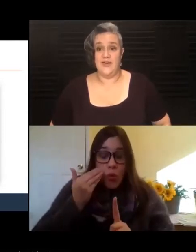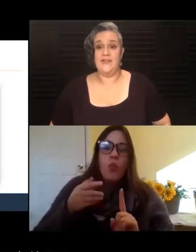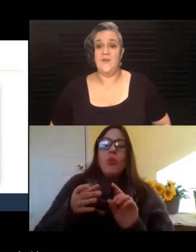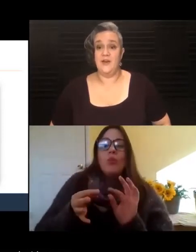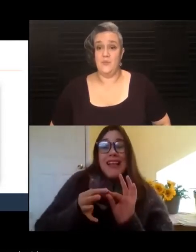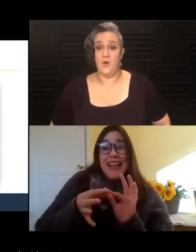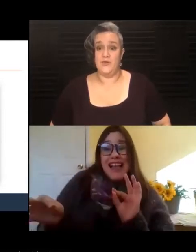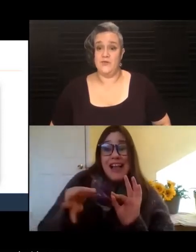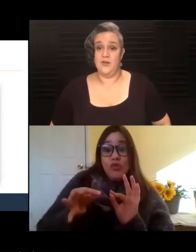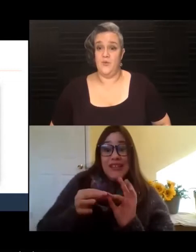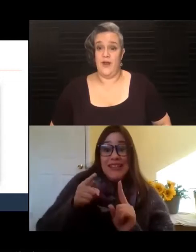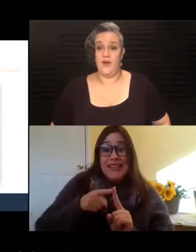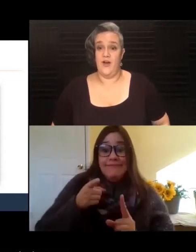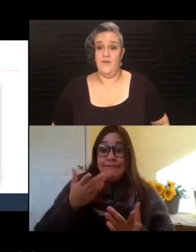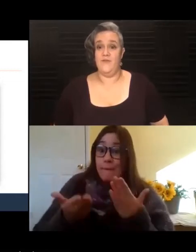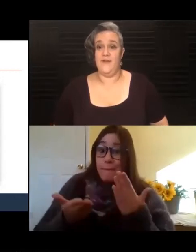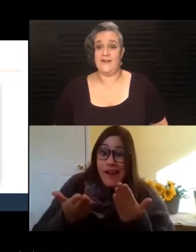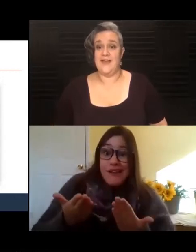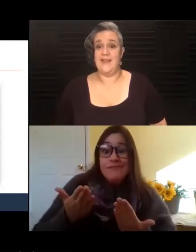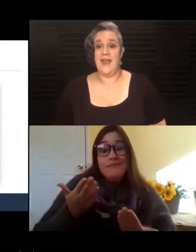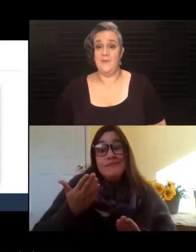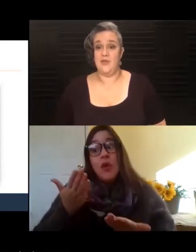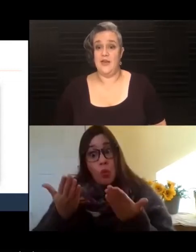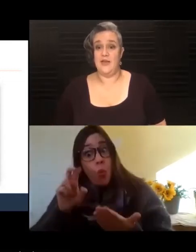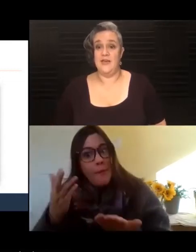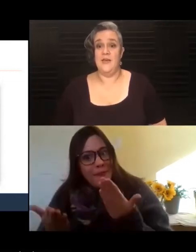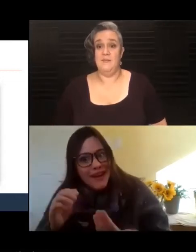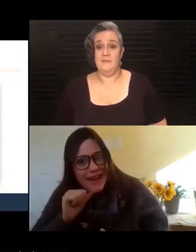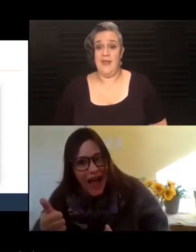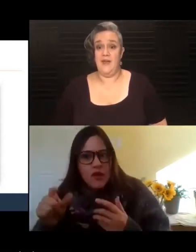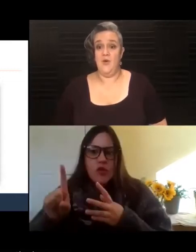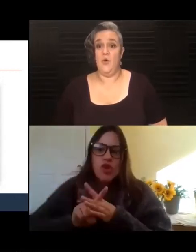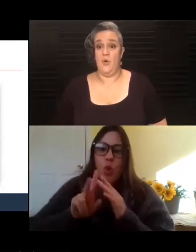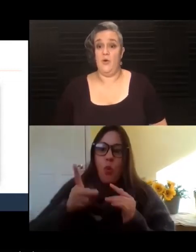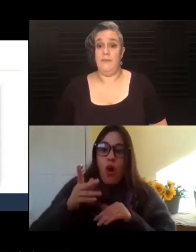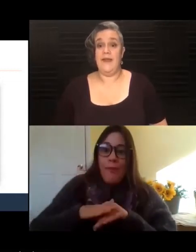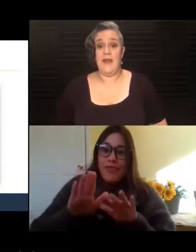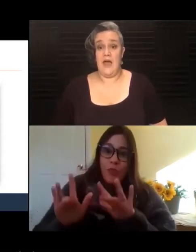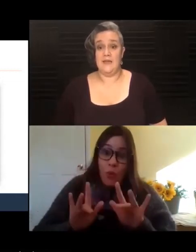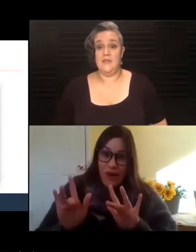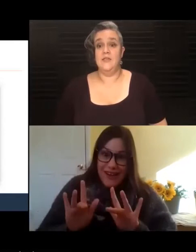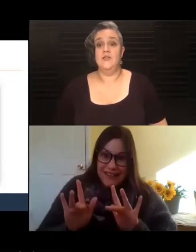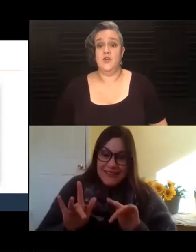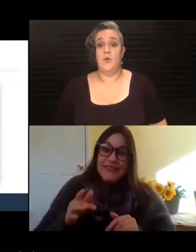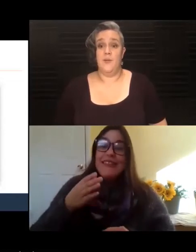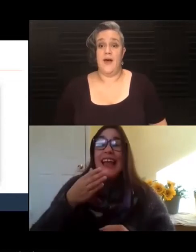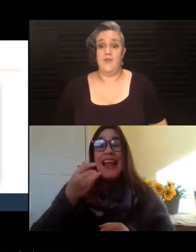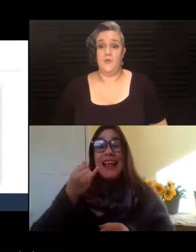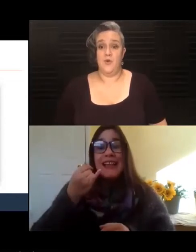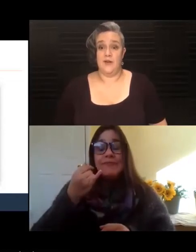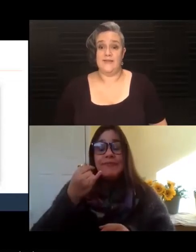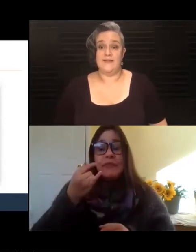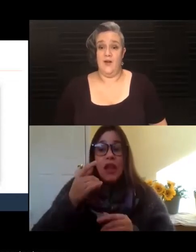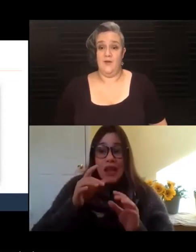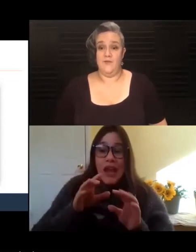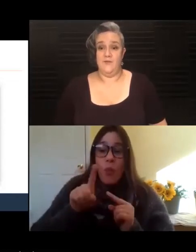session, it is very important to be aware of the fact that captioning may or may not show up on the